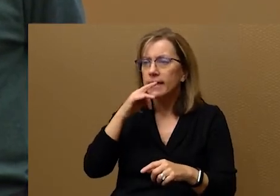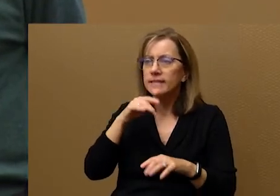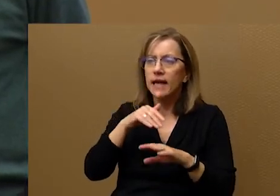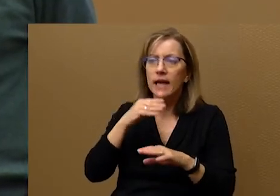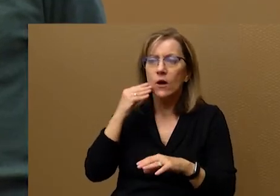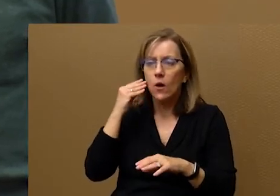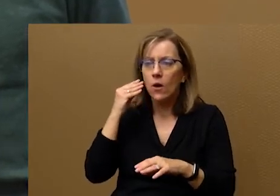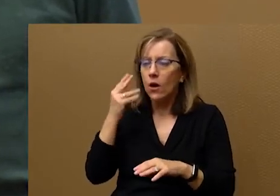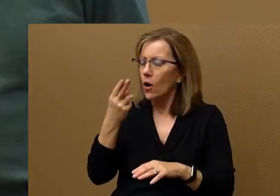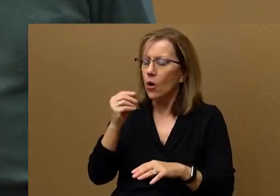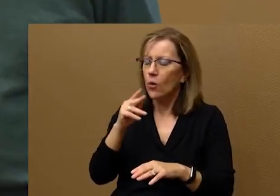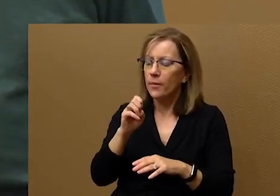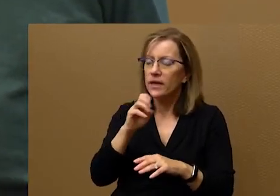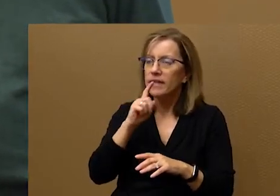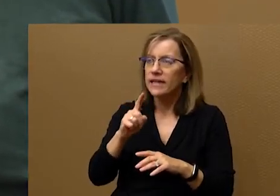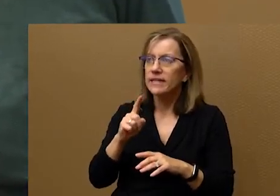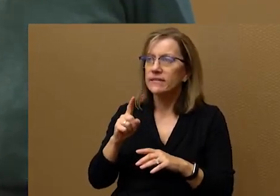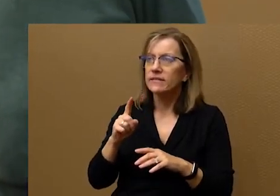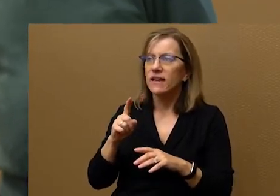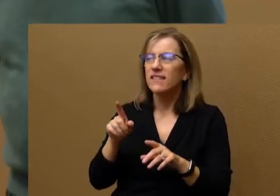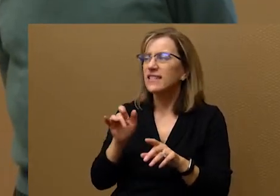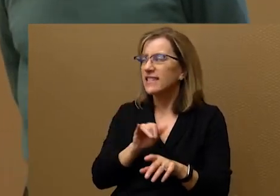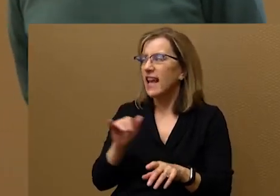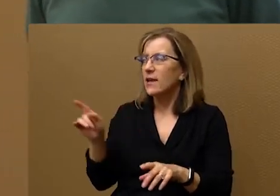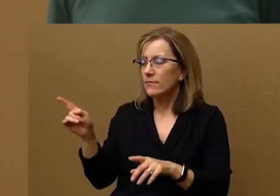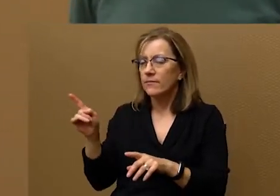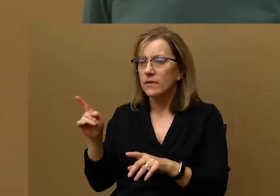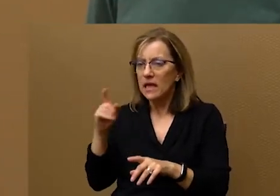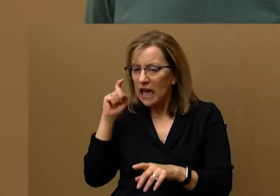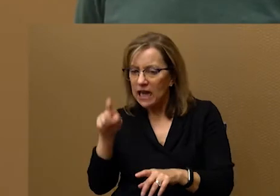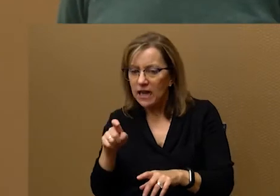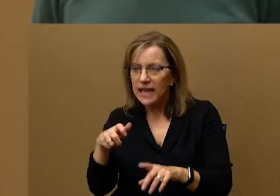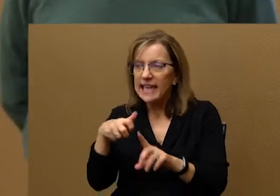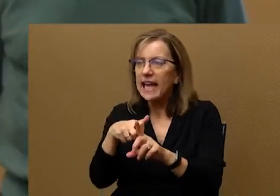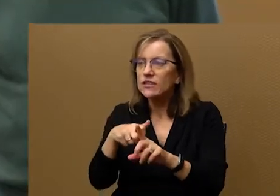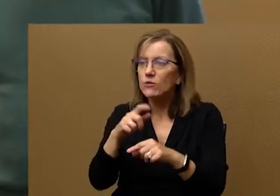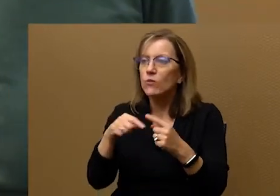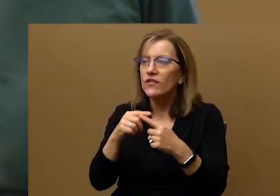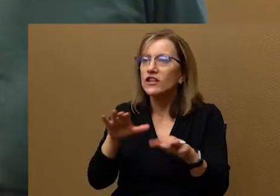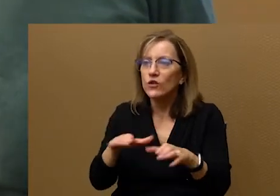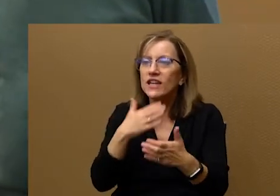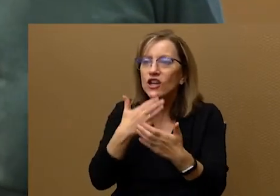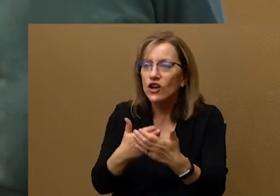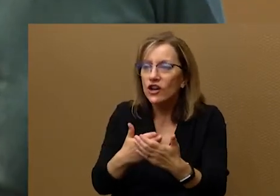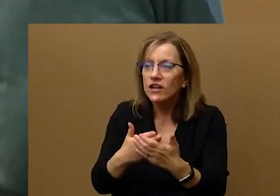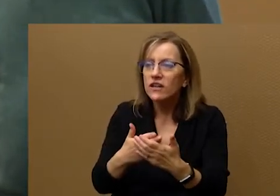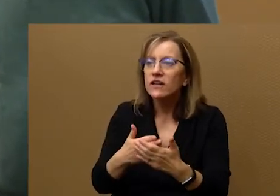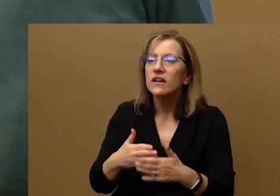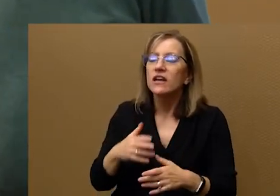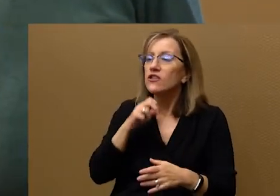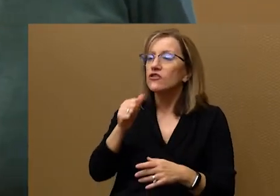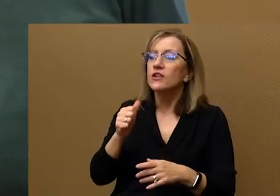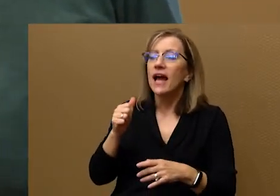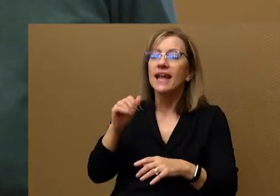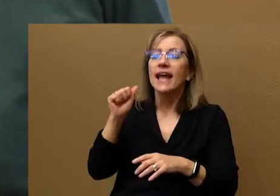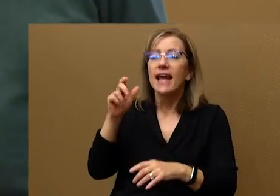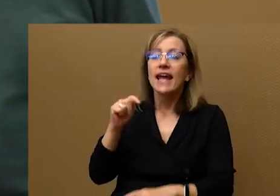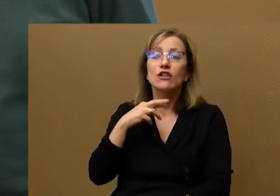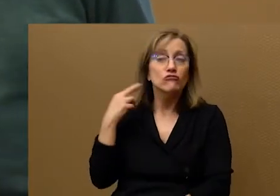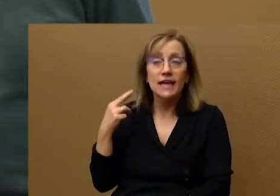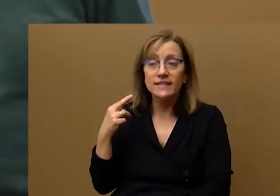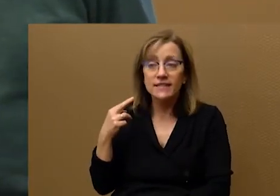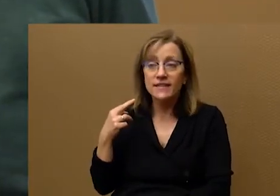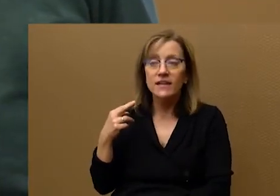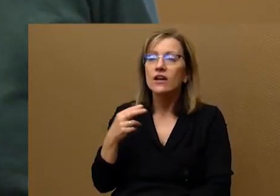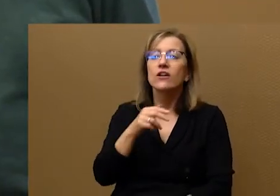good mentality. Mm-hmm. And it's about fostering hope. So the kids are not at risk in our eyes. They're considered at hope. Okay. And the staff that work